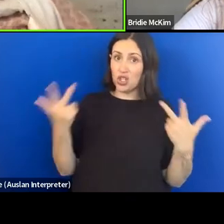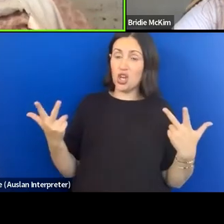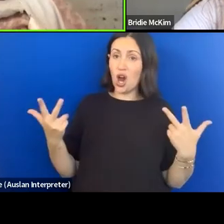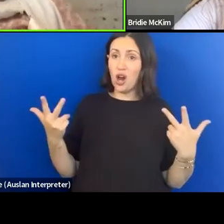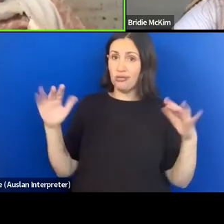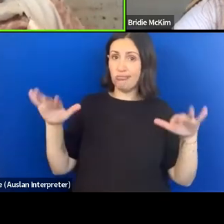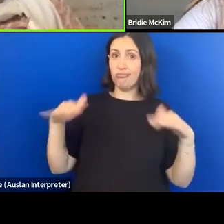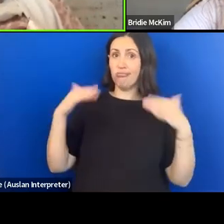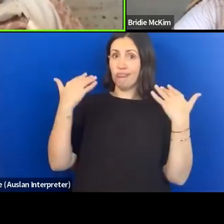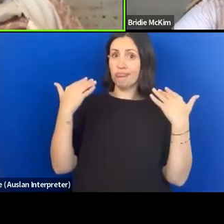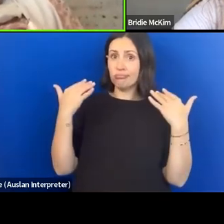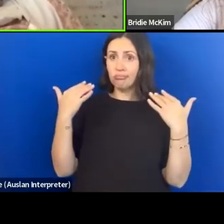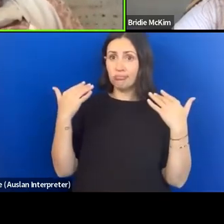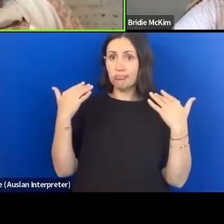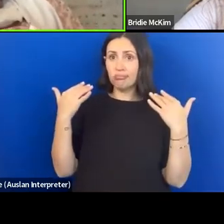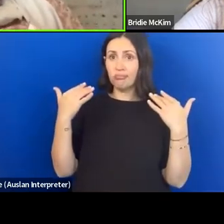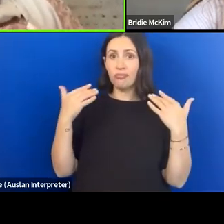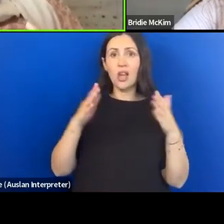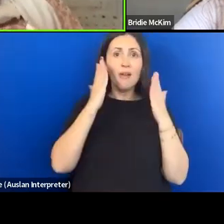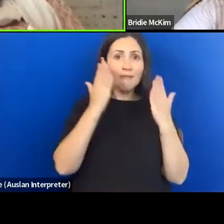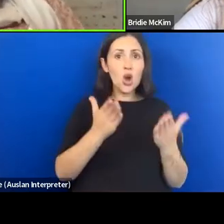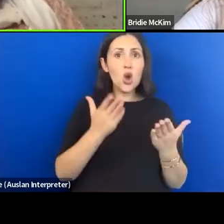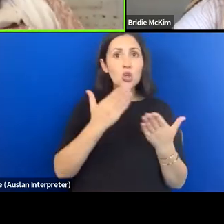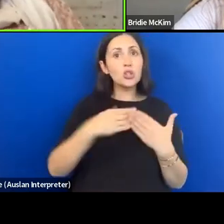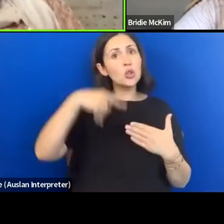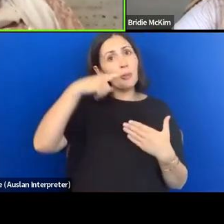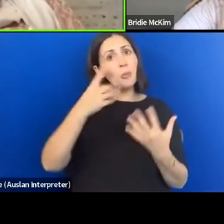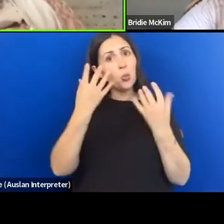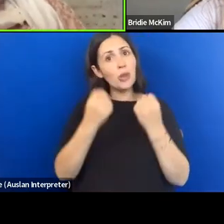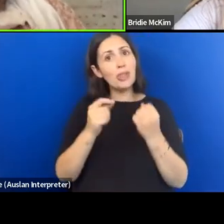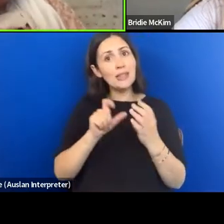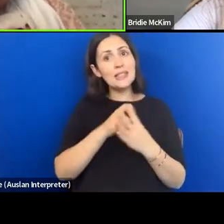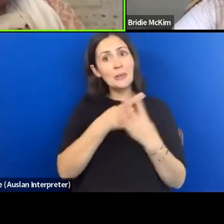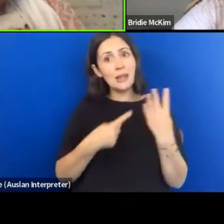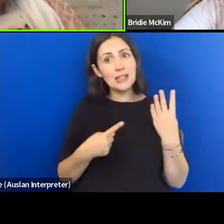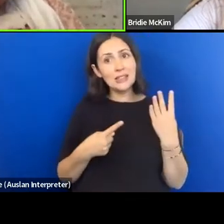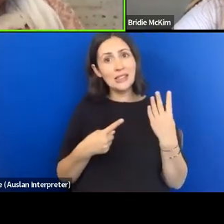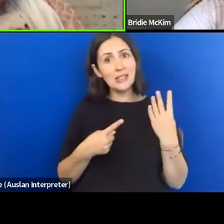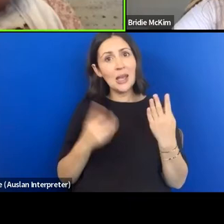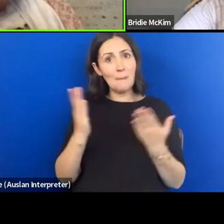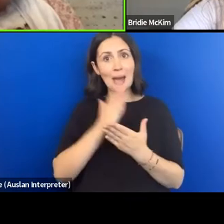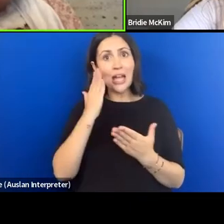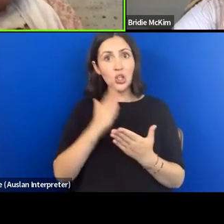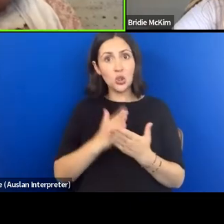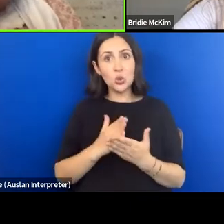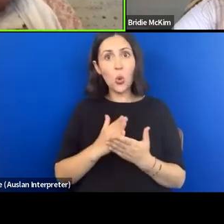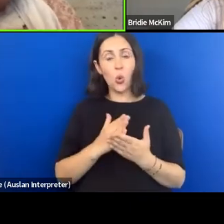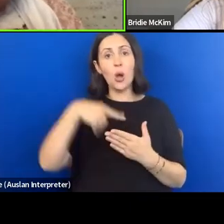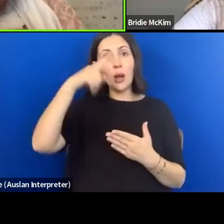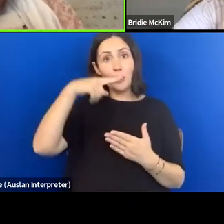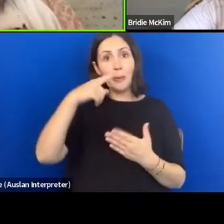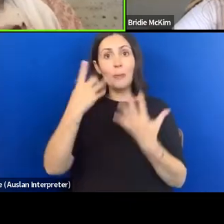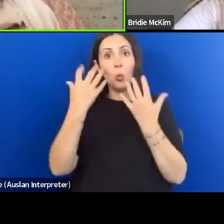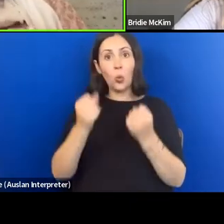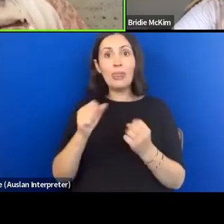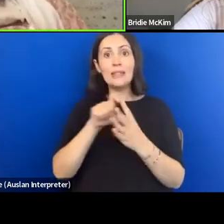being able to focus on that and put people with disability front and